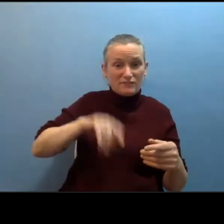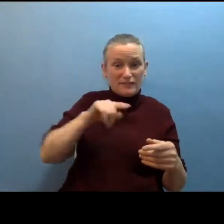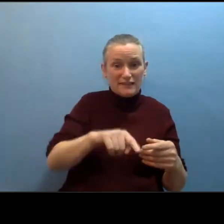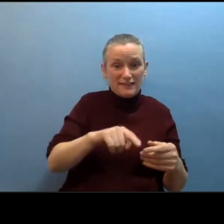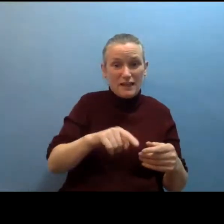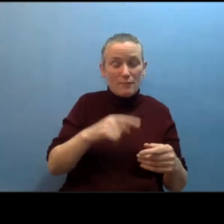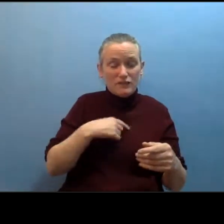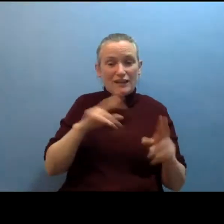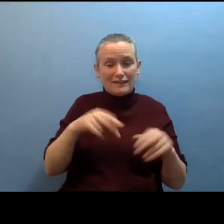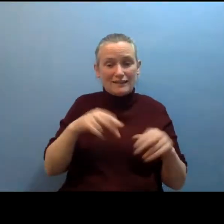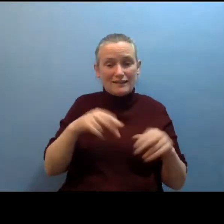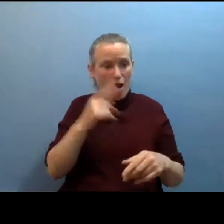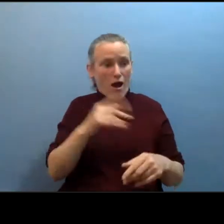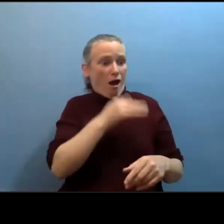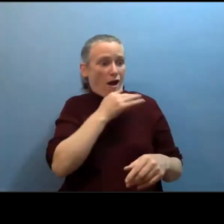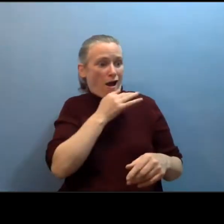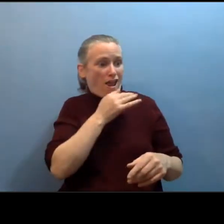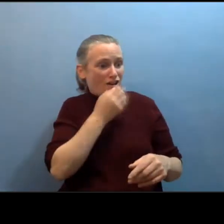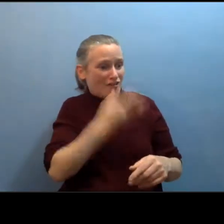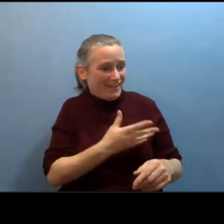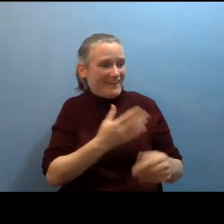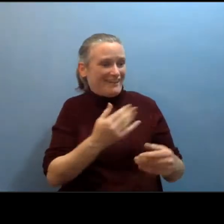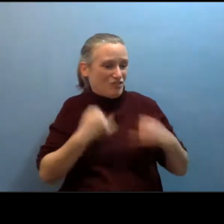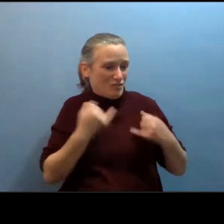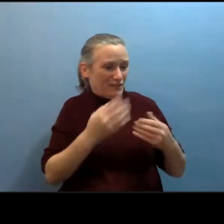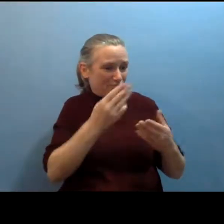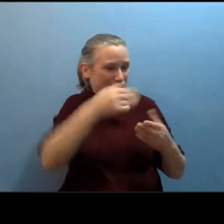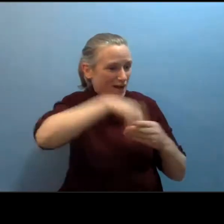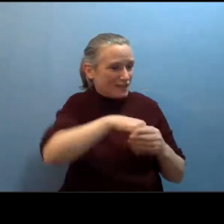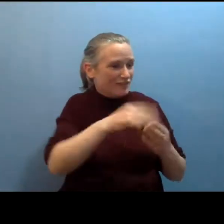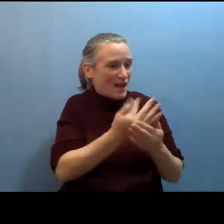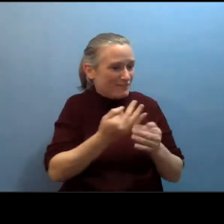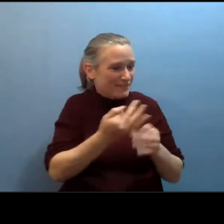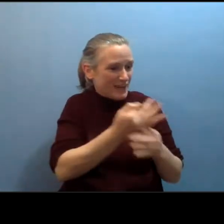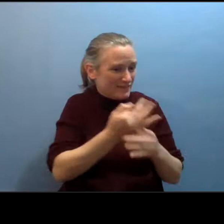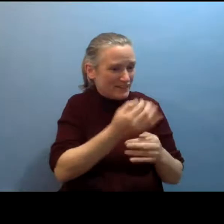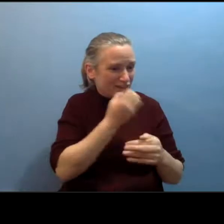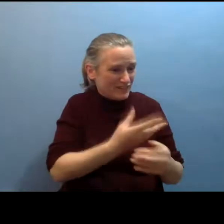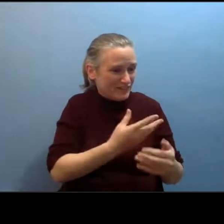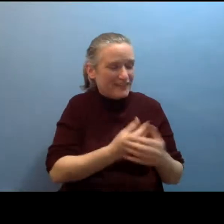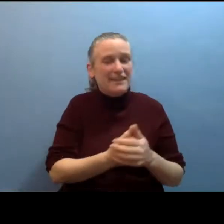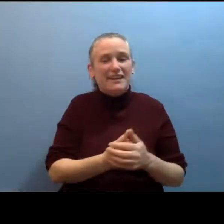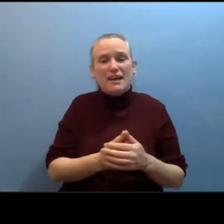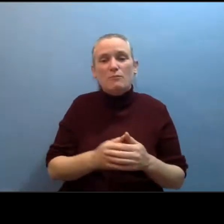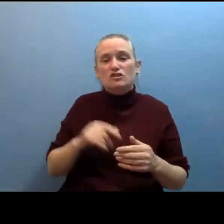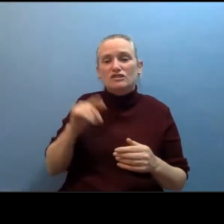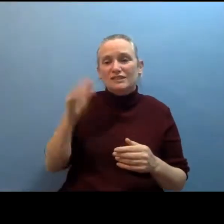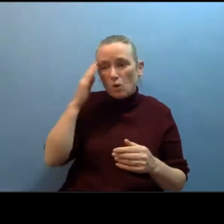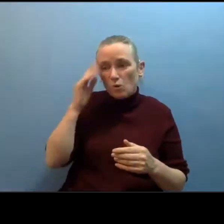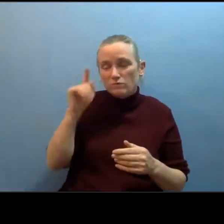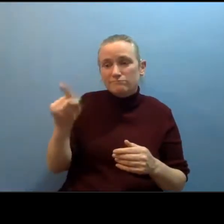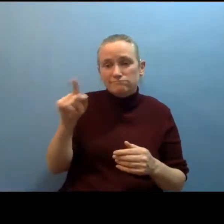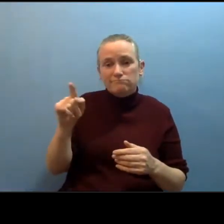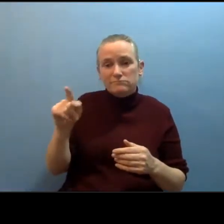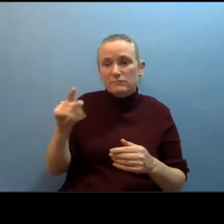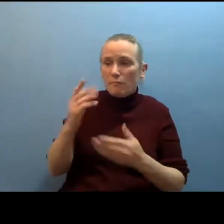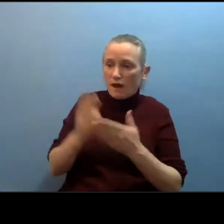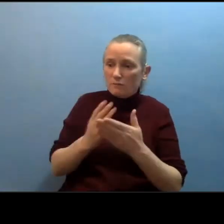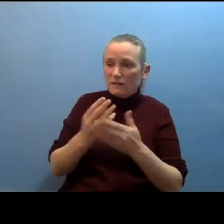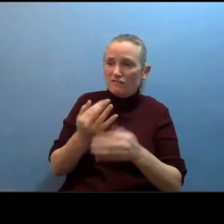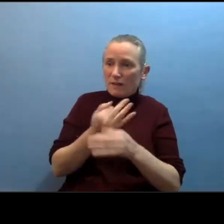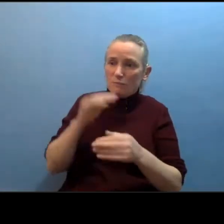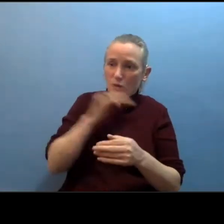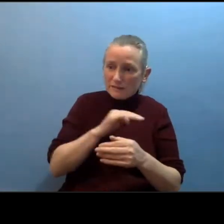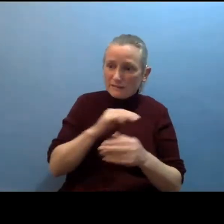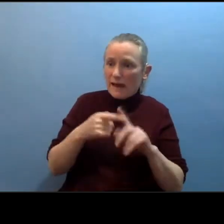are to her, and she's enjoying it and being part of the family. But that she knows that is part of being a family is important, and that you have